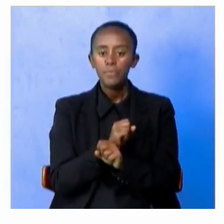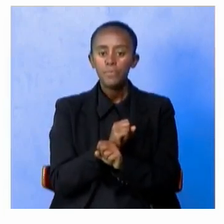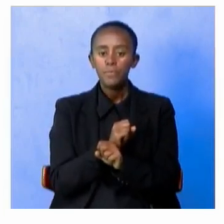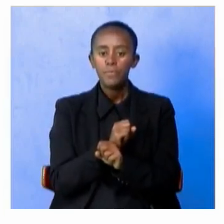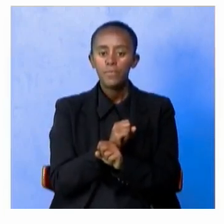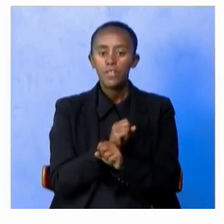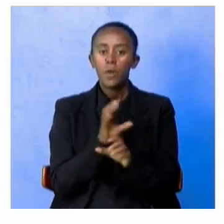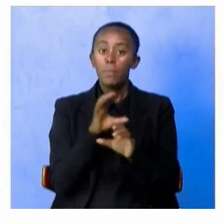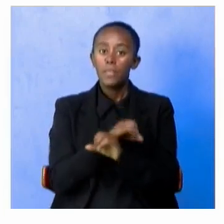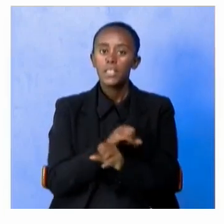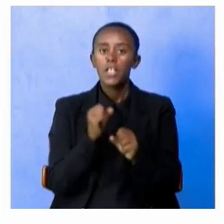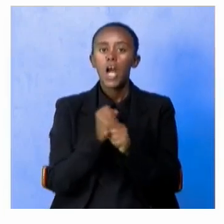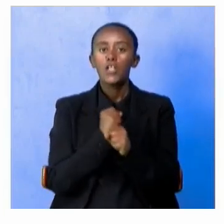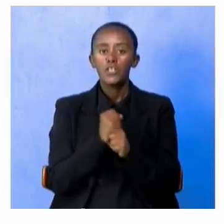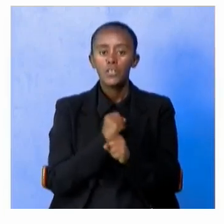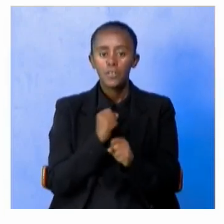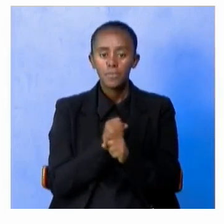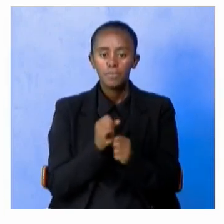action